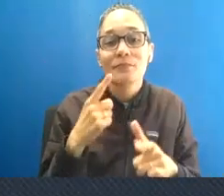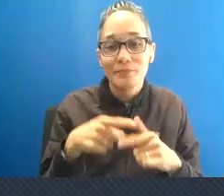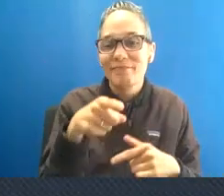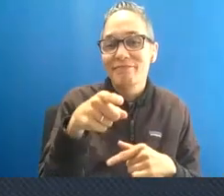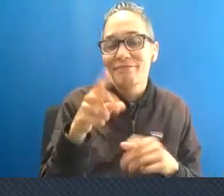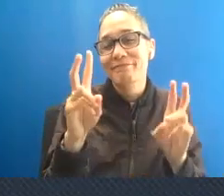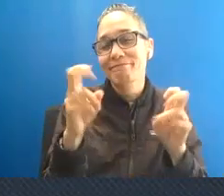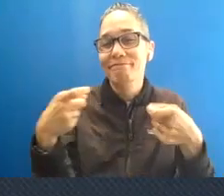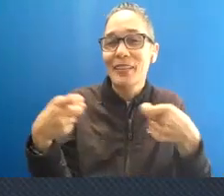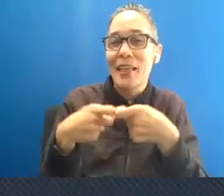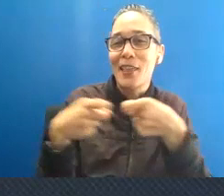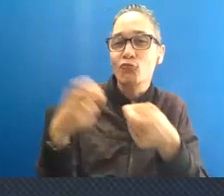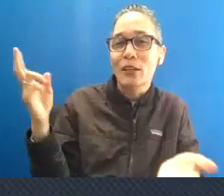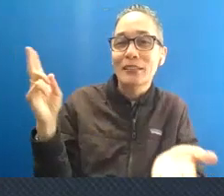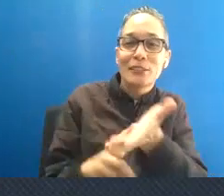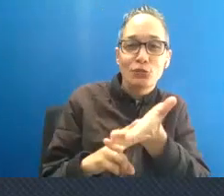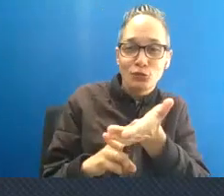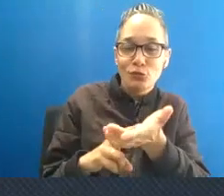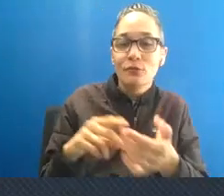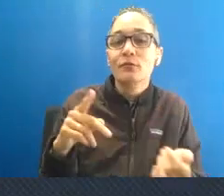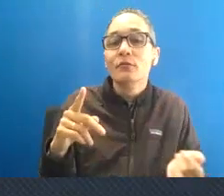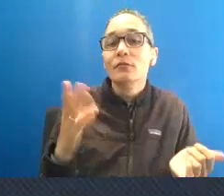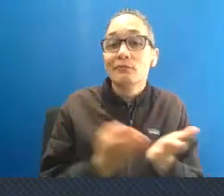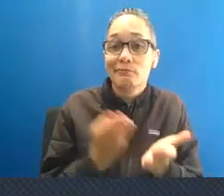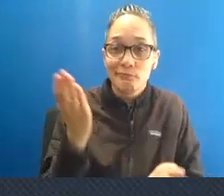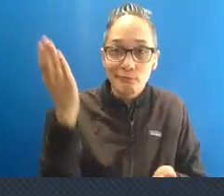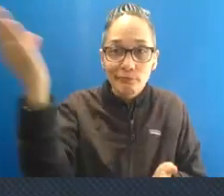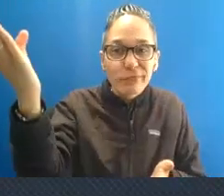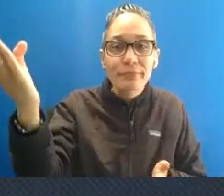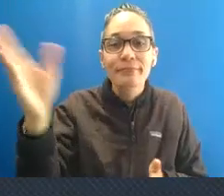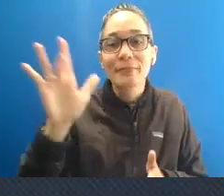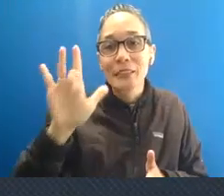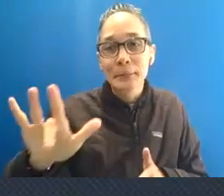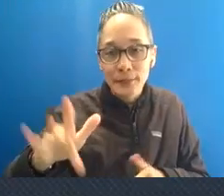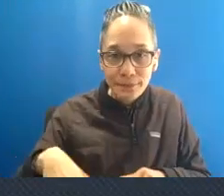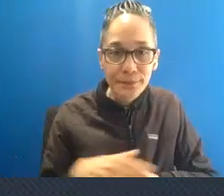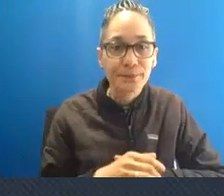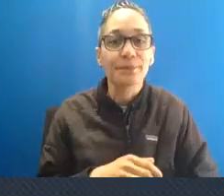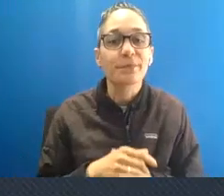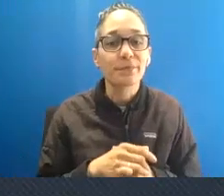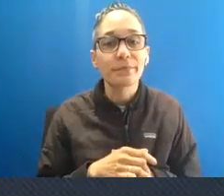And lastly, all you have to do is type in your full name